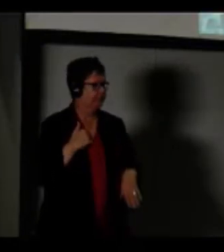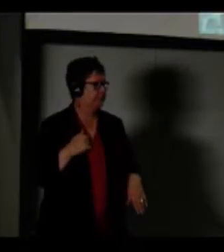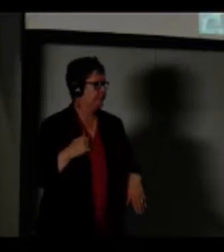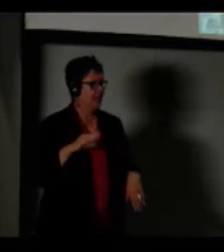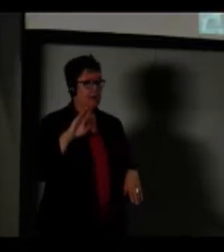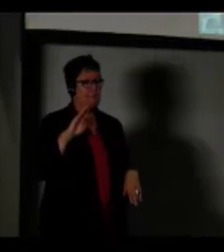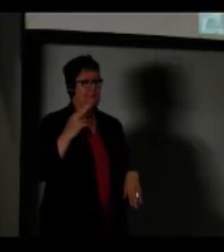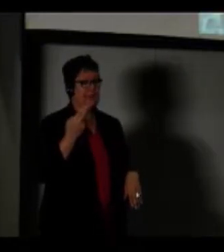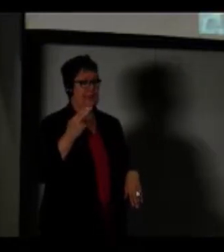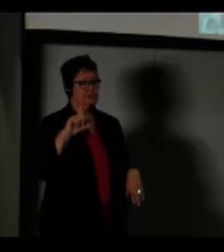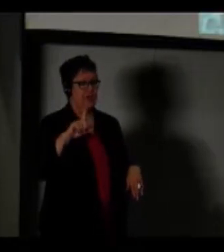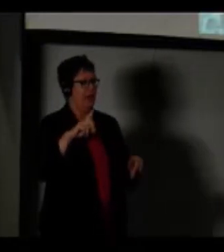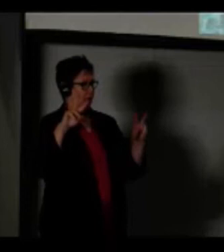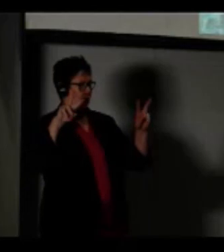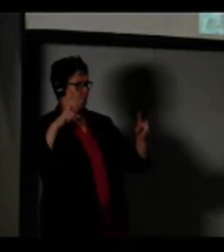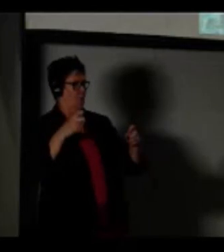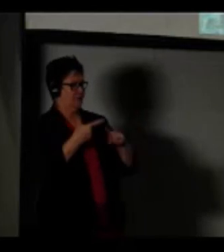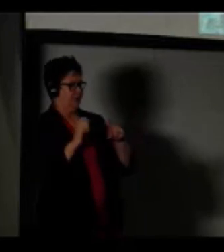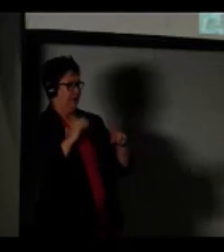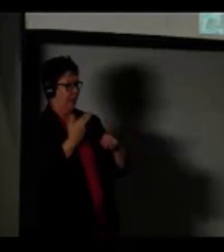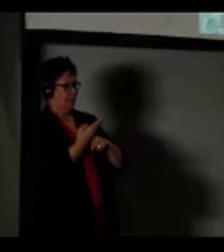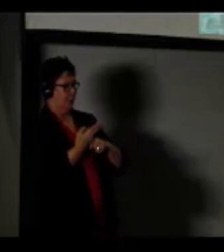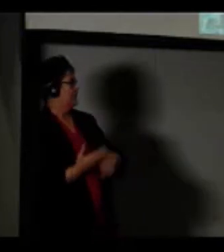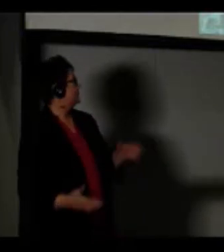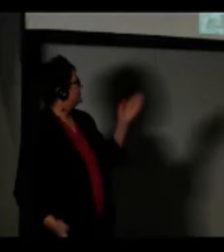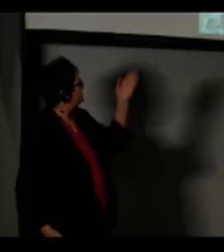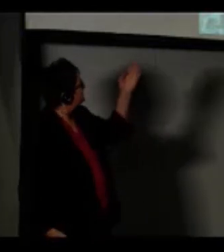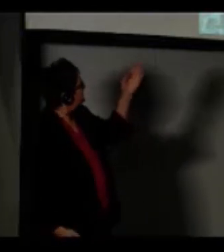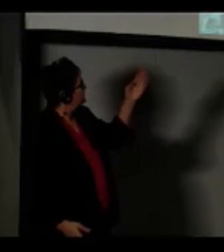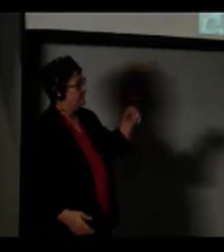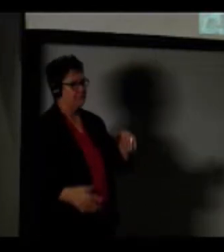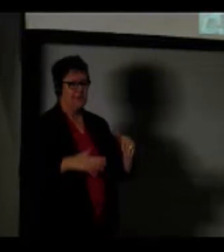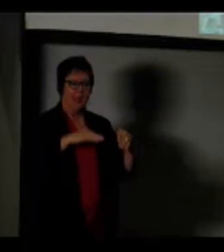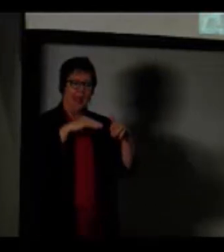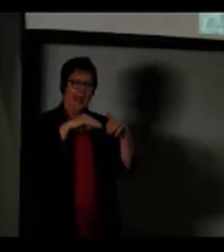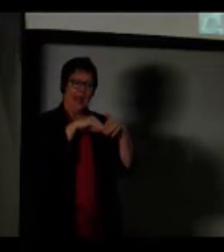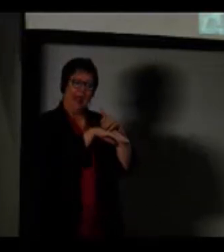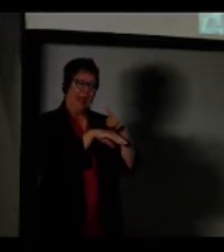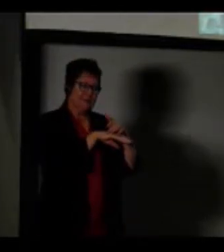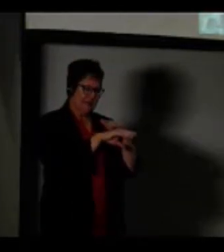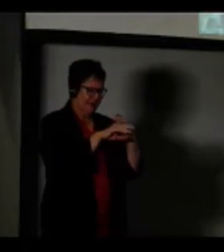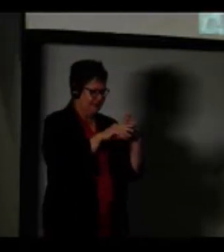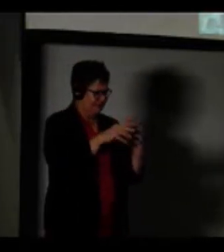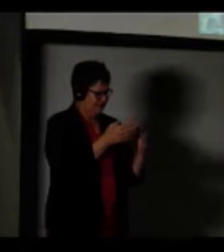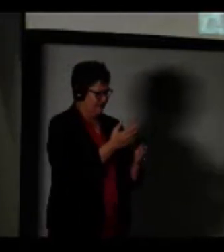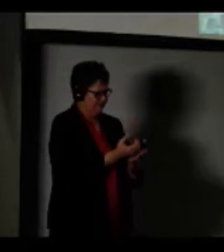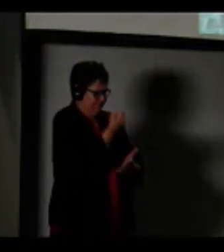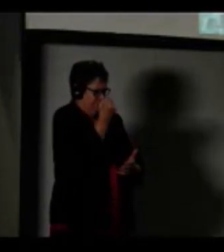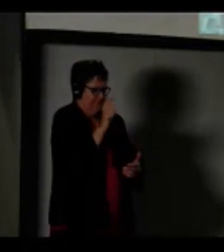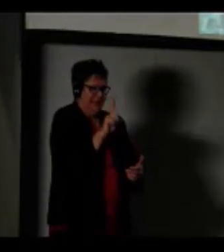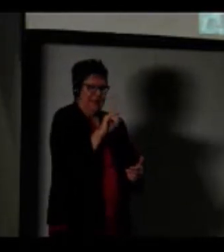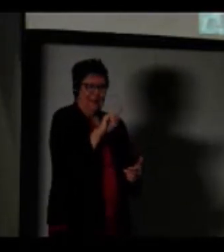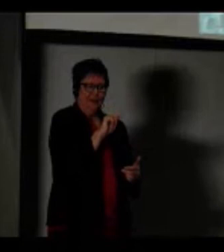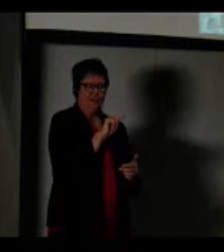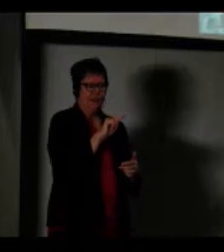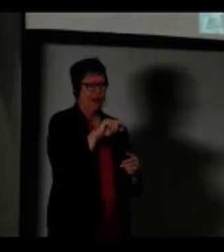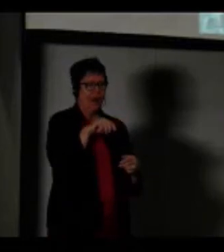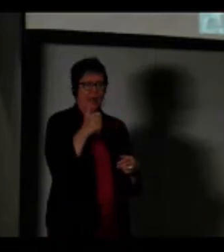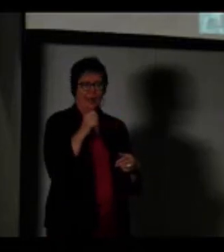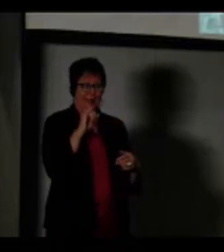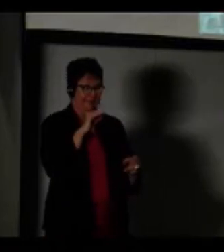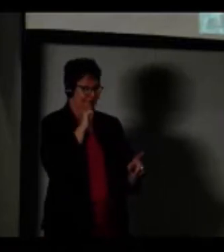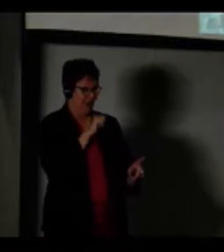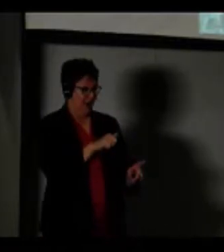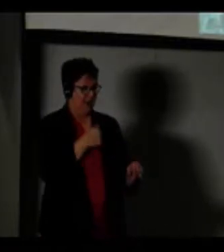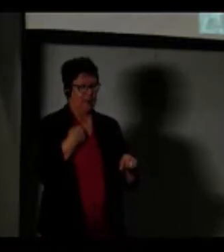these are some quotes from our users. BHL provides access to literature that would otherwise be impossible. This is an important element of the